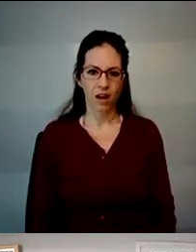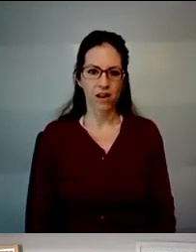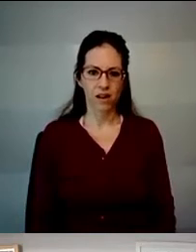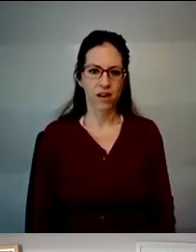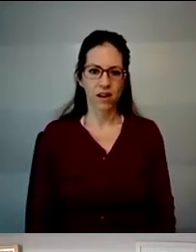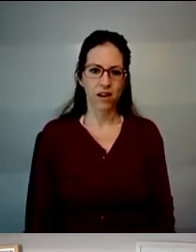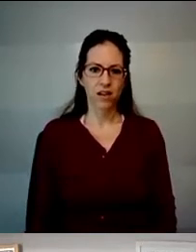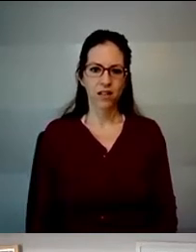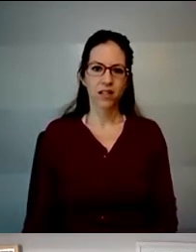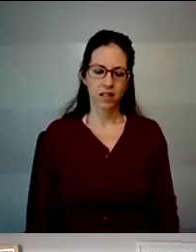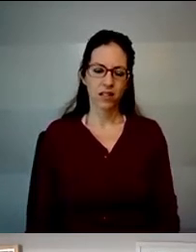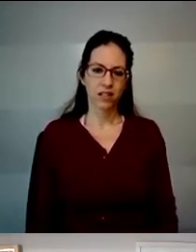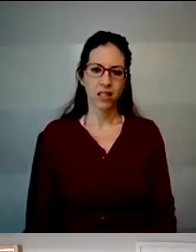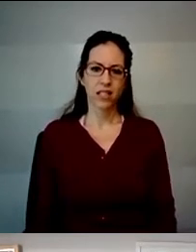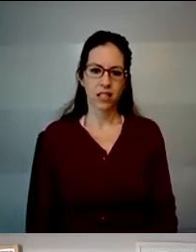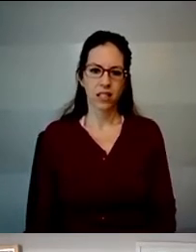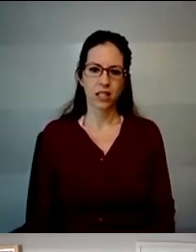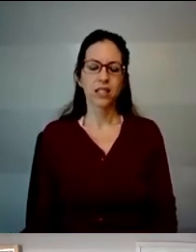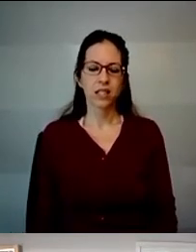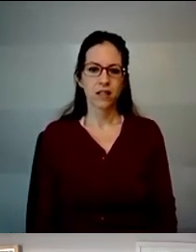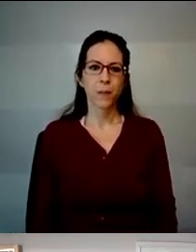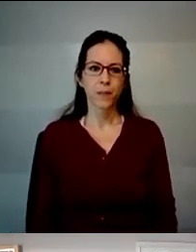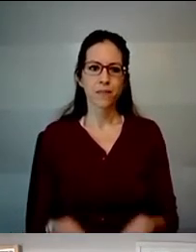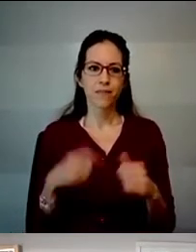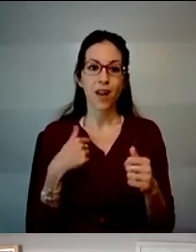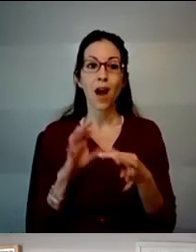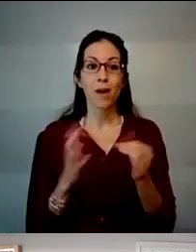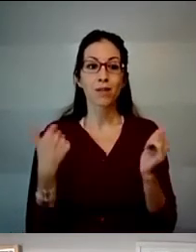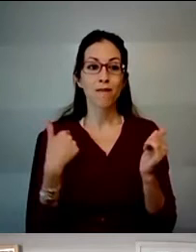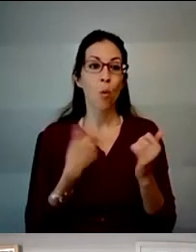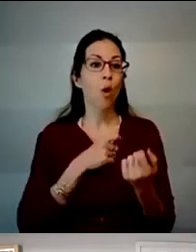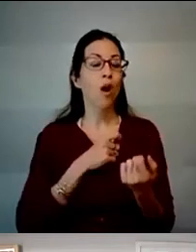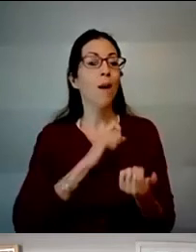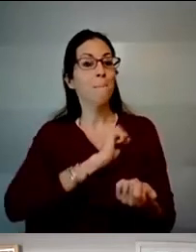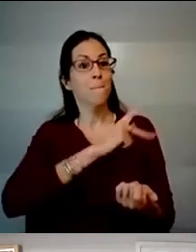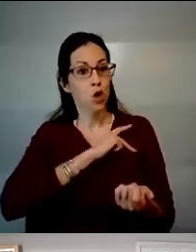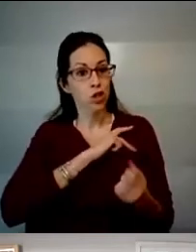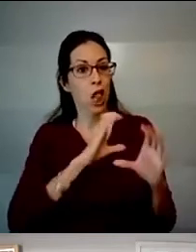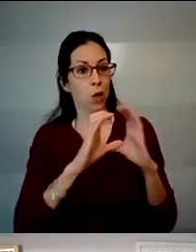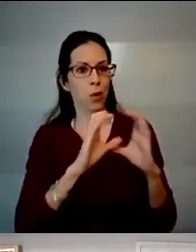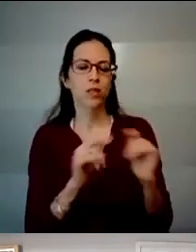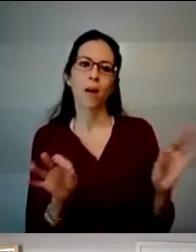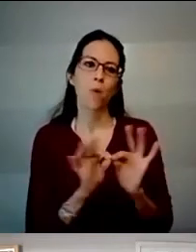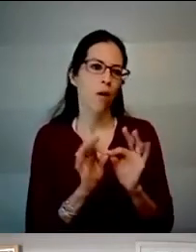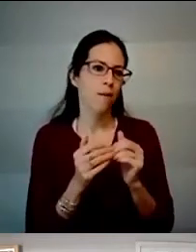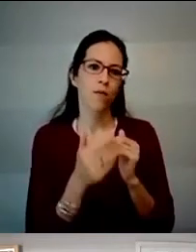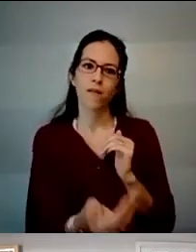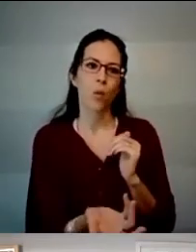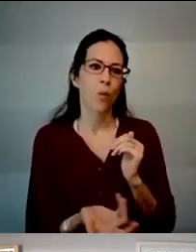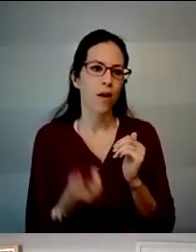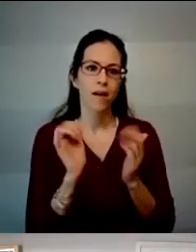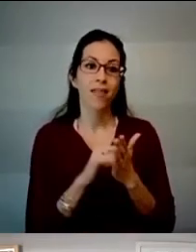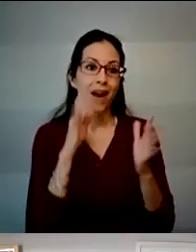like the one-on-one personal communication is going to be important moving forward. And I think that's